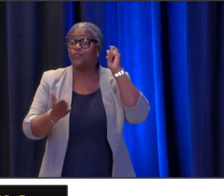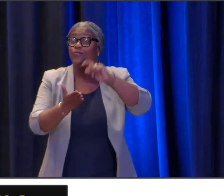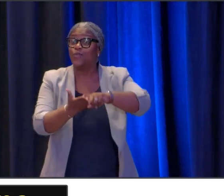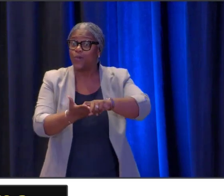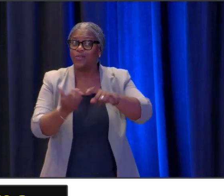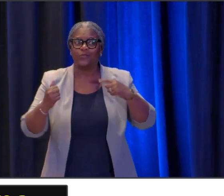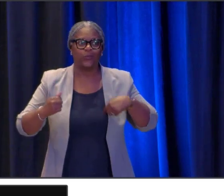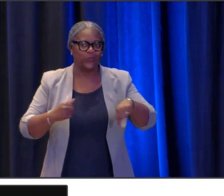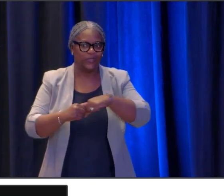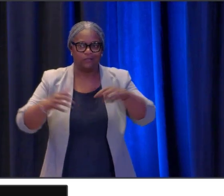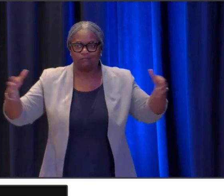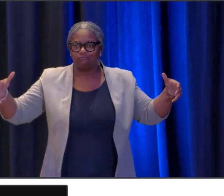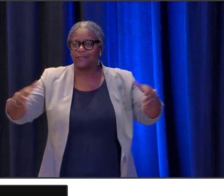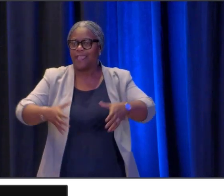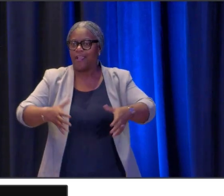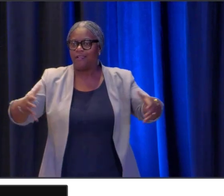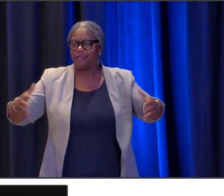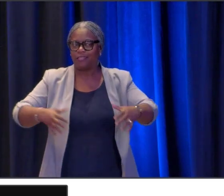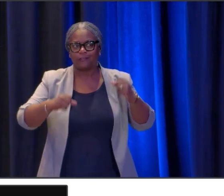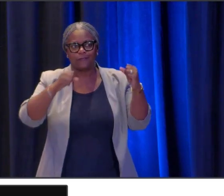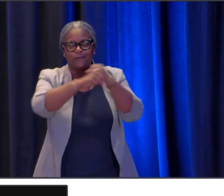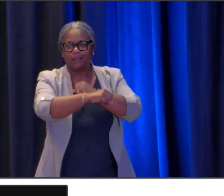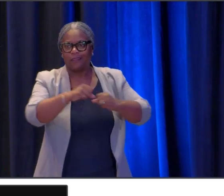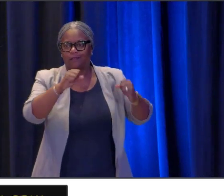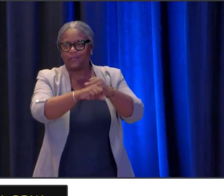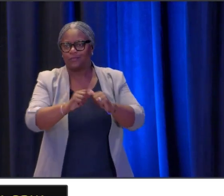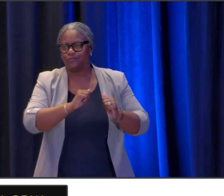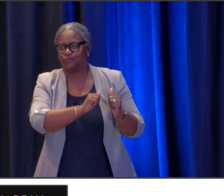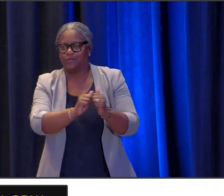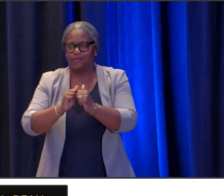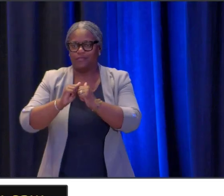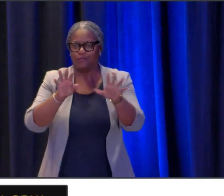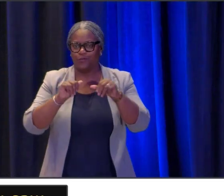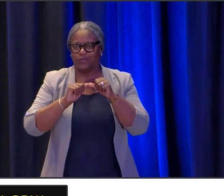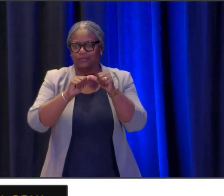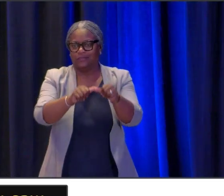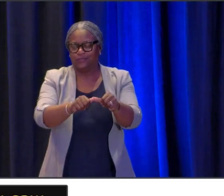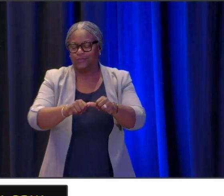right direction. We're going to continue to move in the right direction.